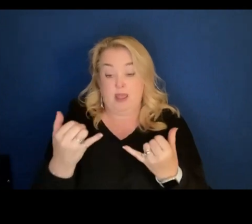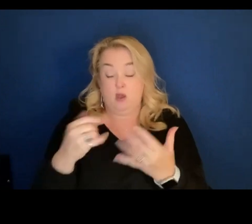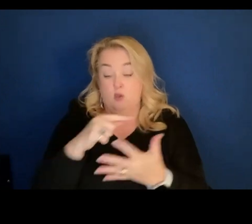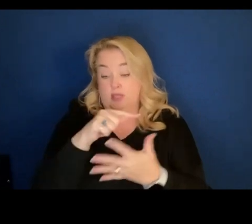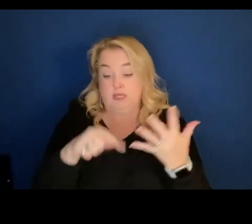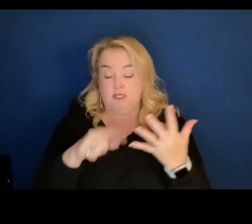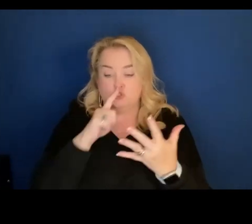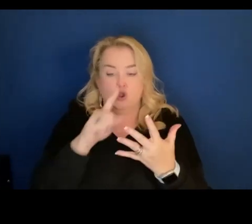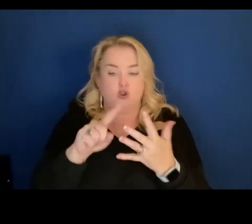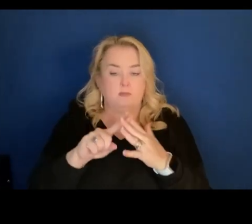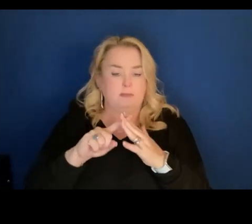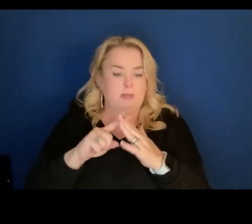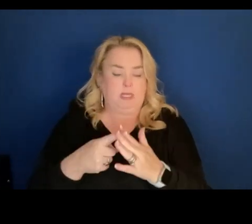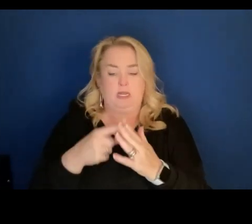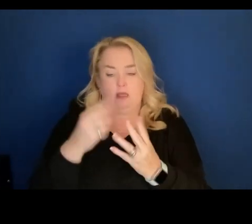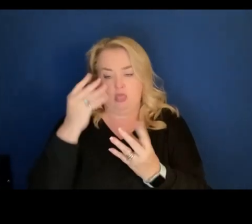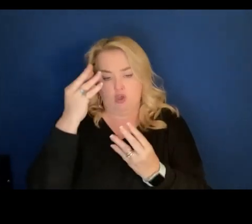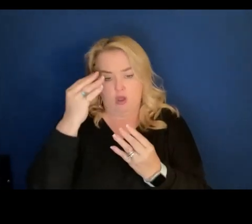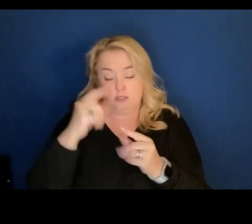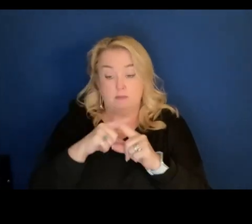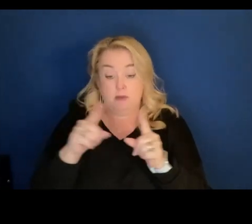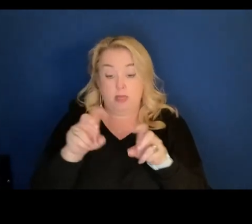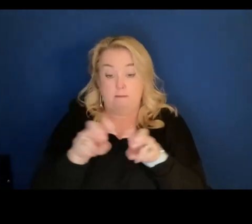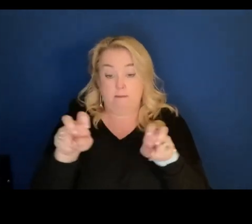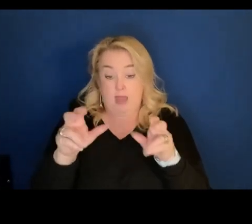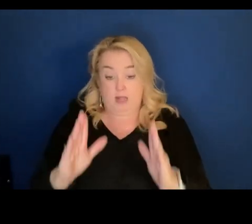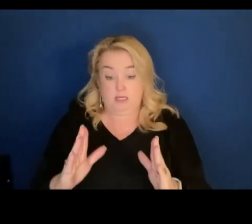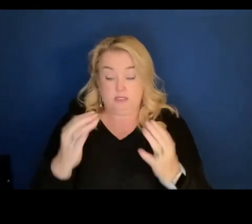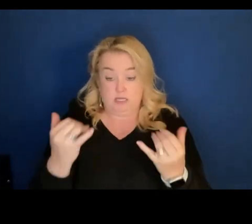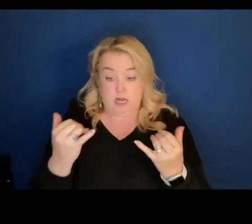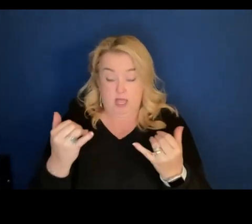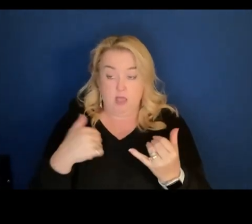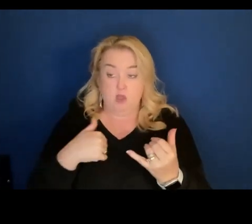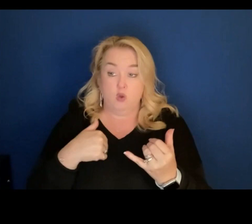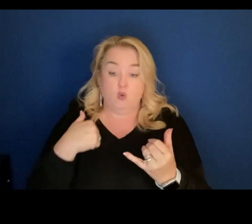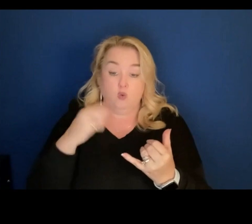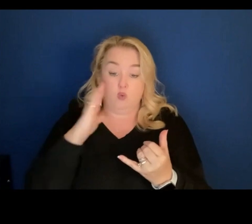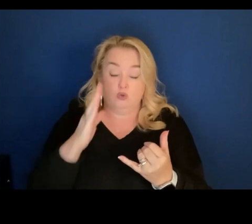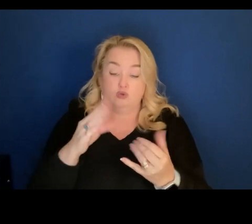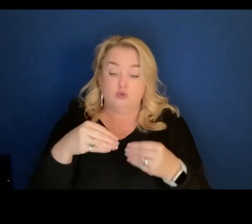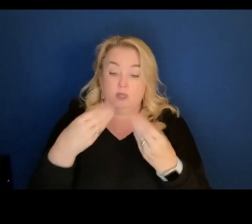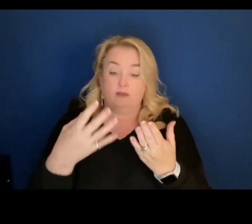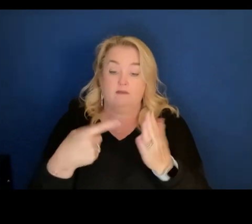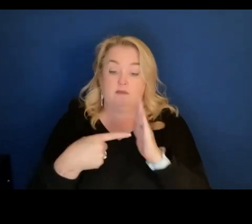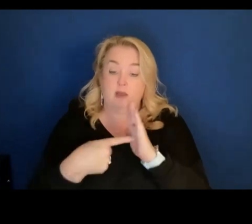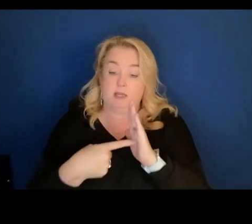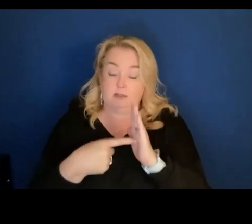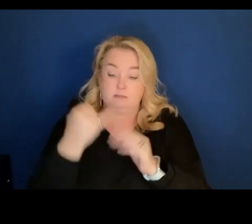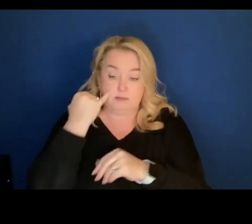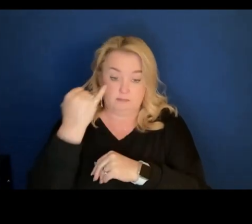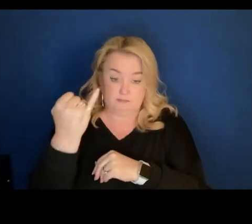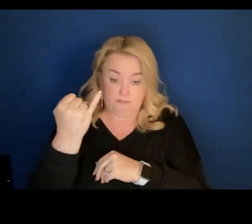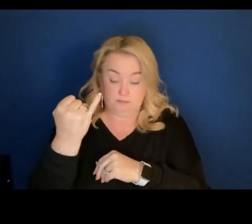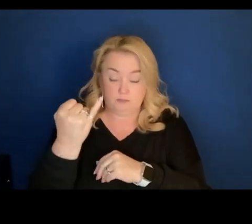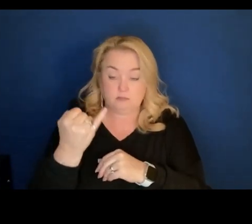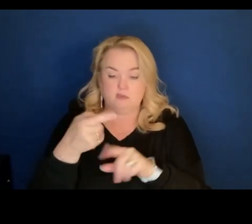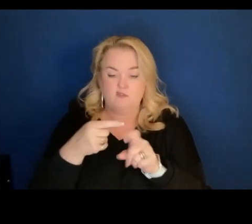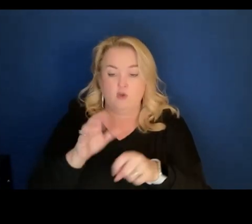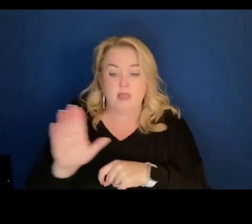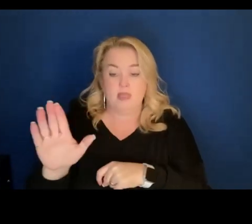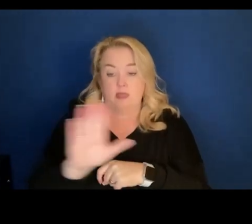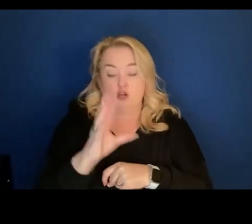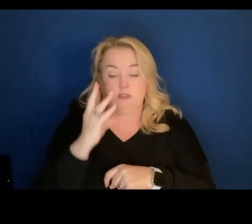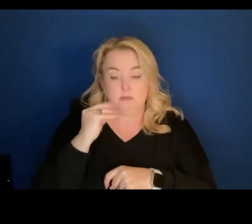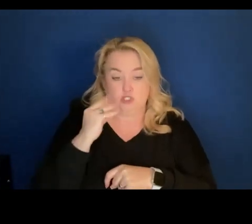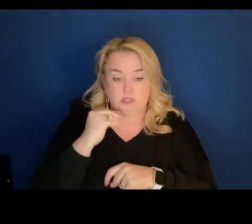some beginning thoughts, but our panelists today will give us some concrete examples and ideas based on their